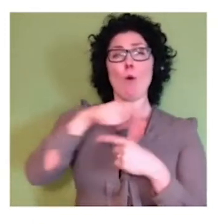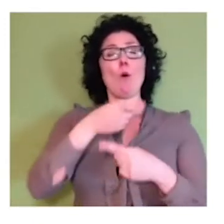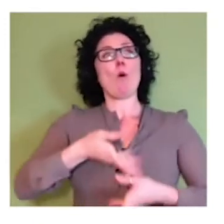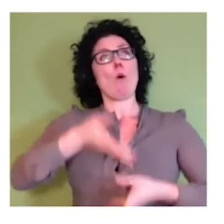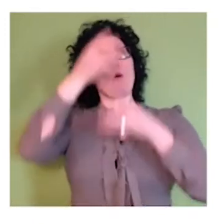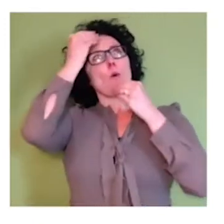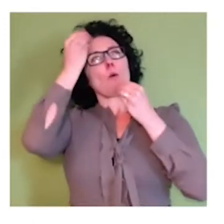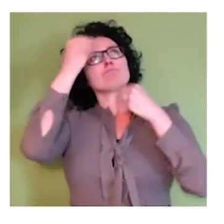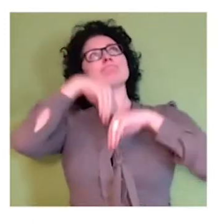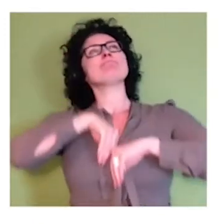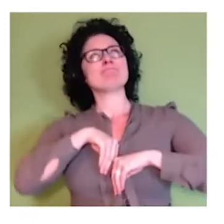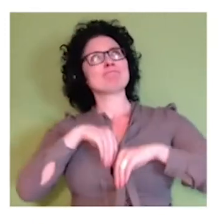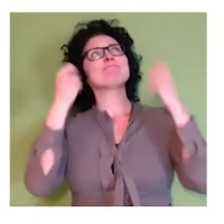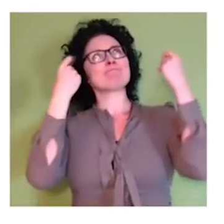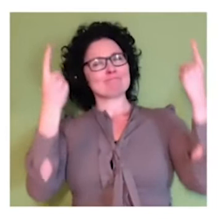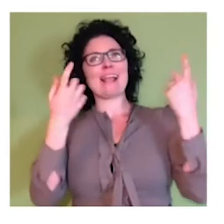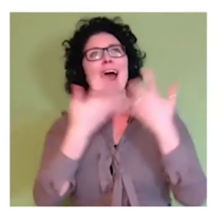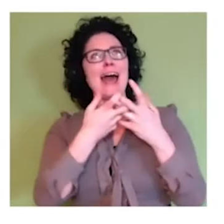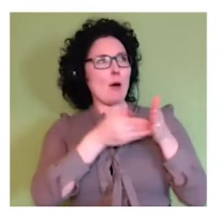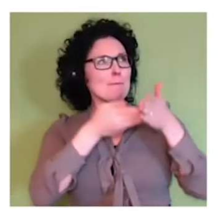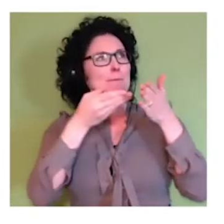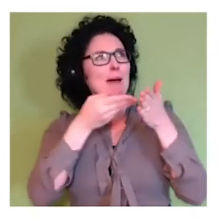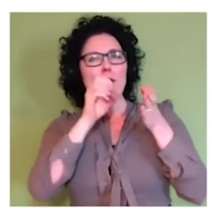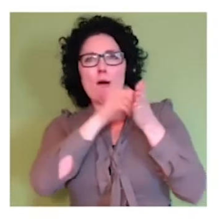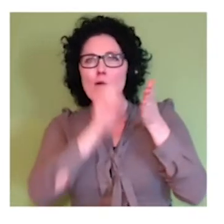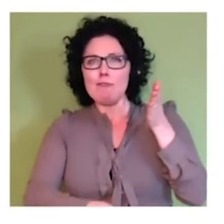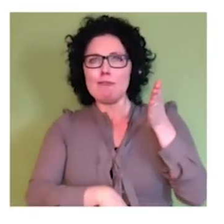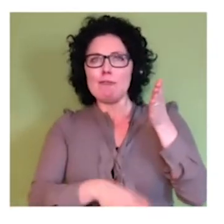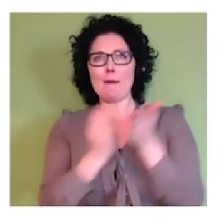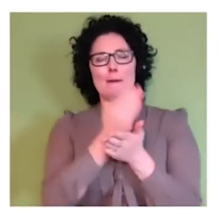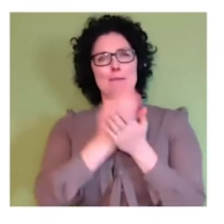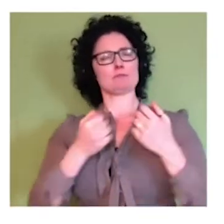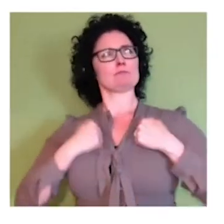responsibility of creating a more inclusive society.